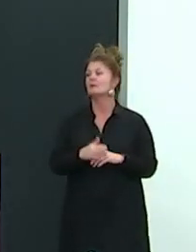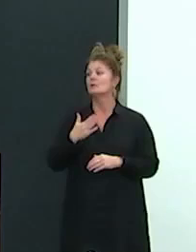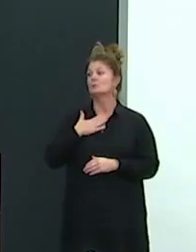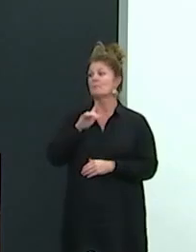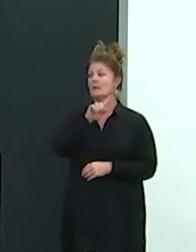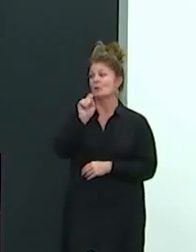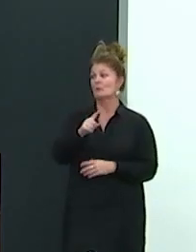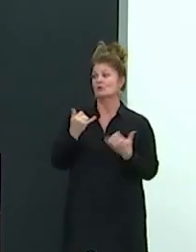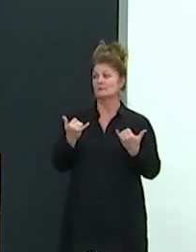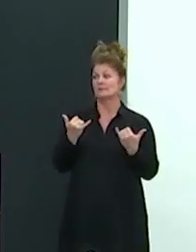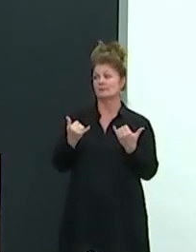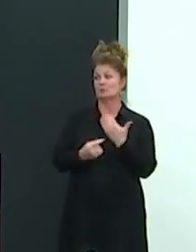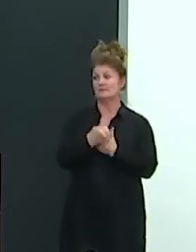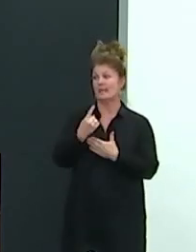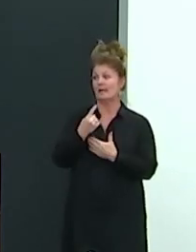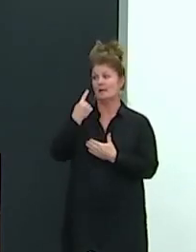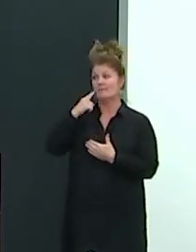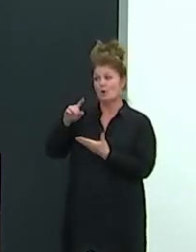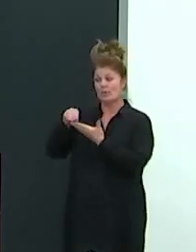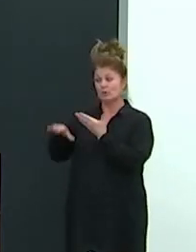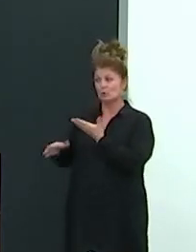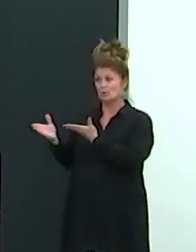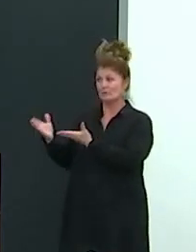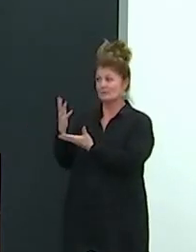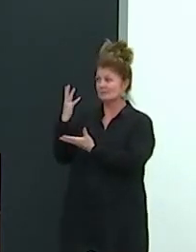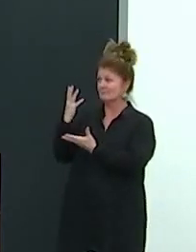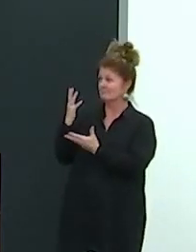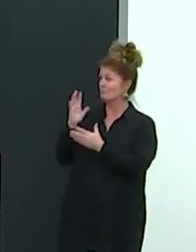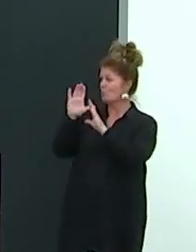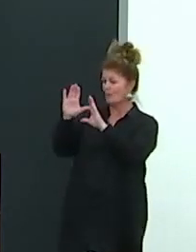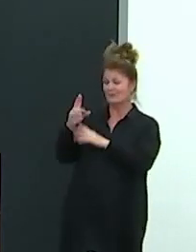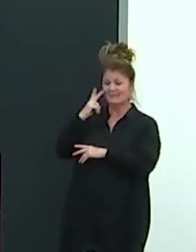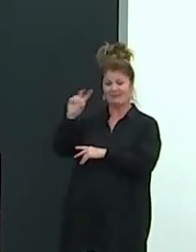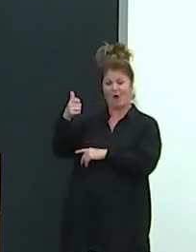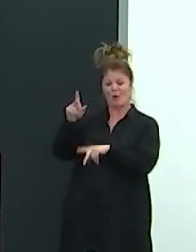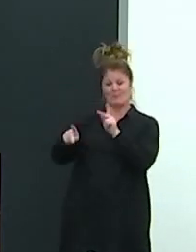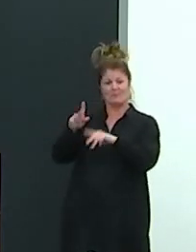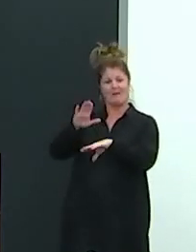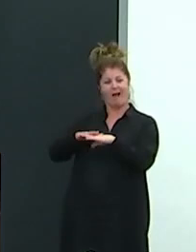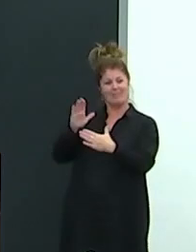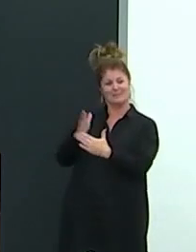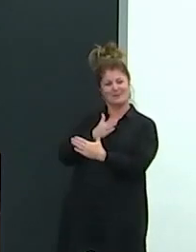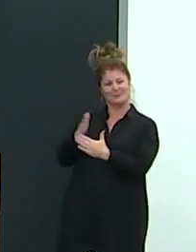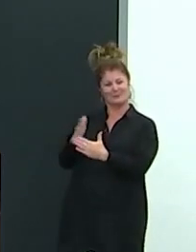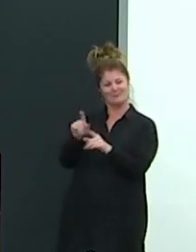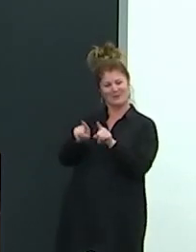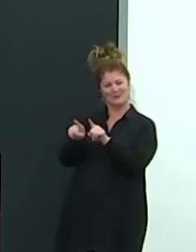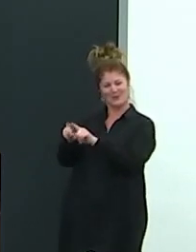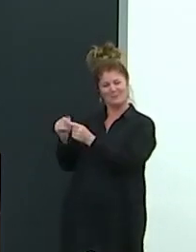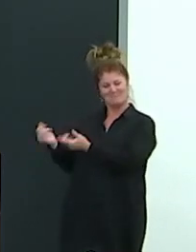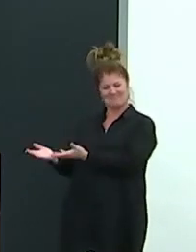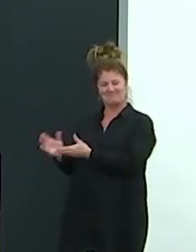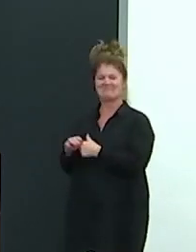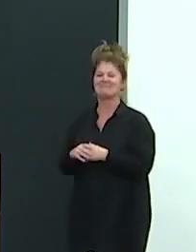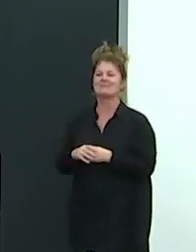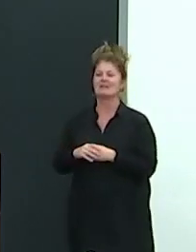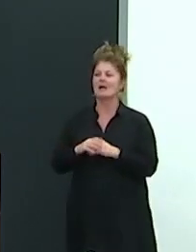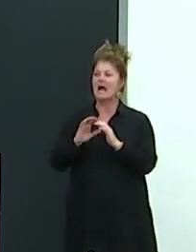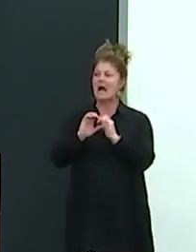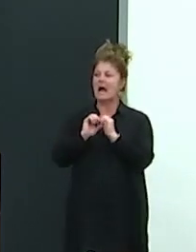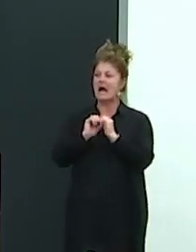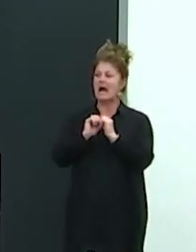will be for the student. It's lovely to see other people on the spectrum as well. And how